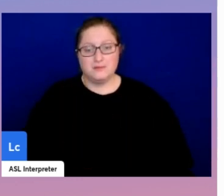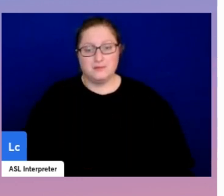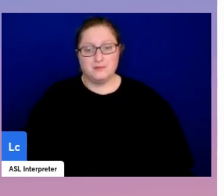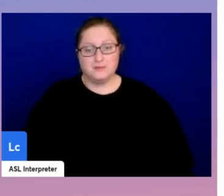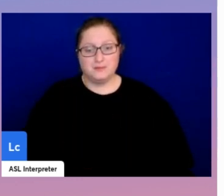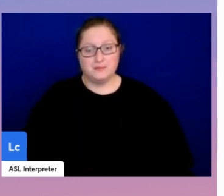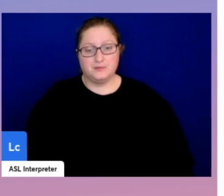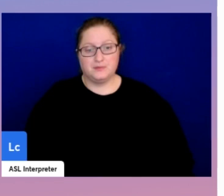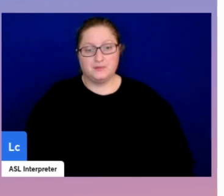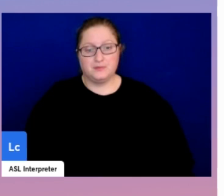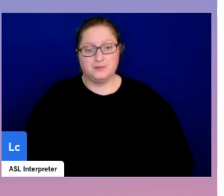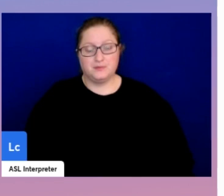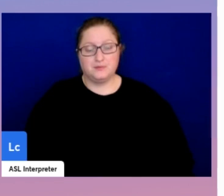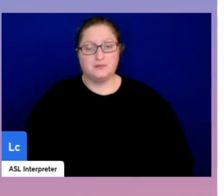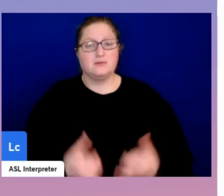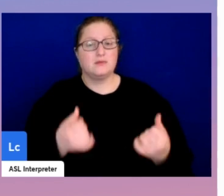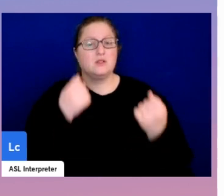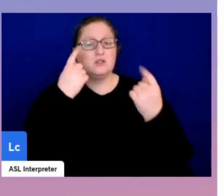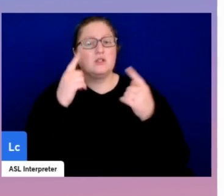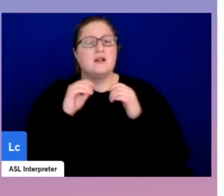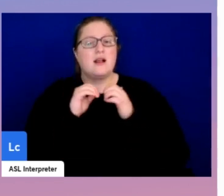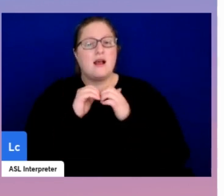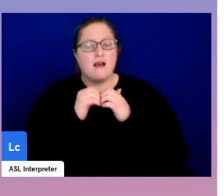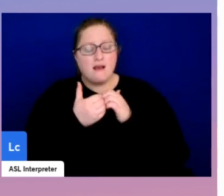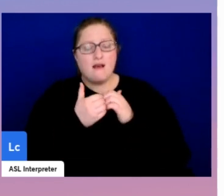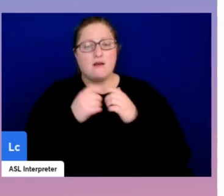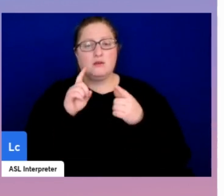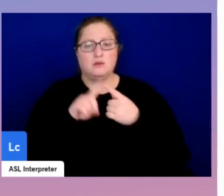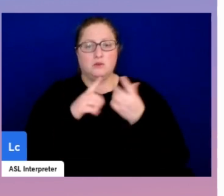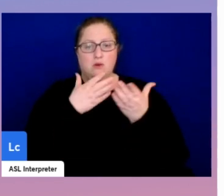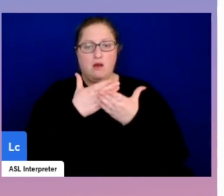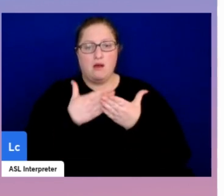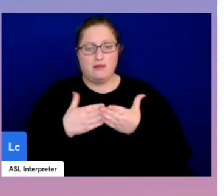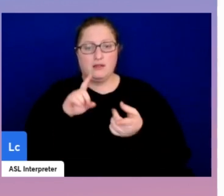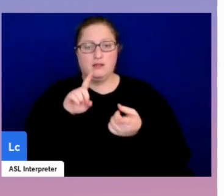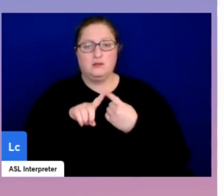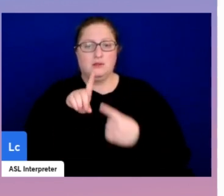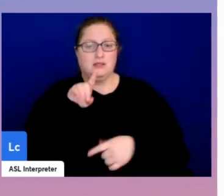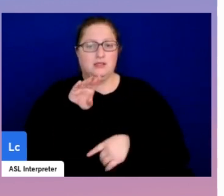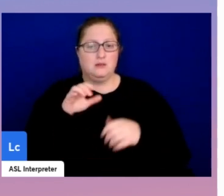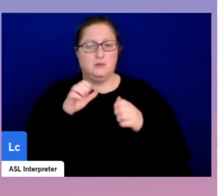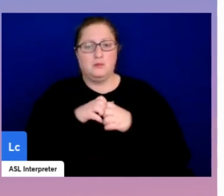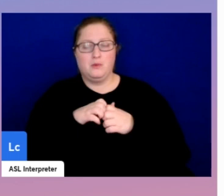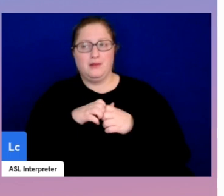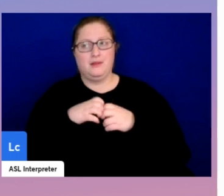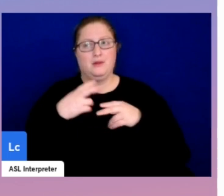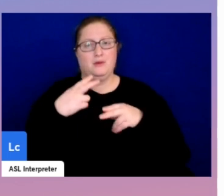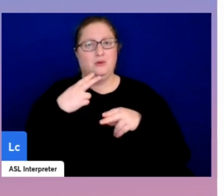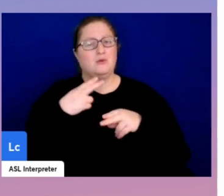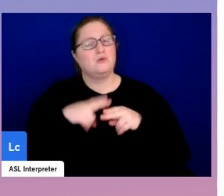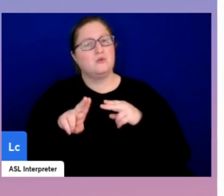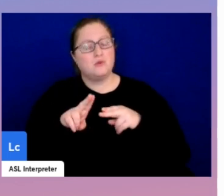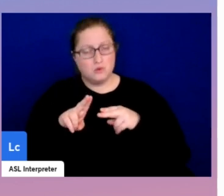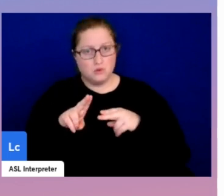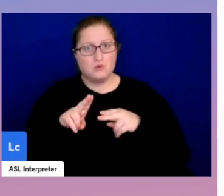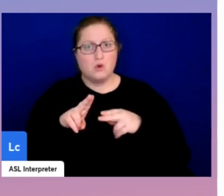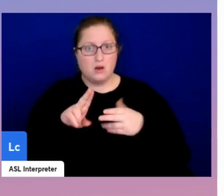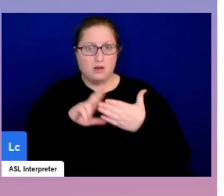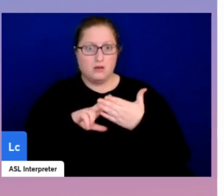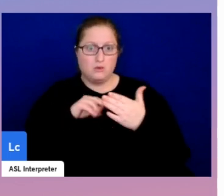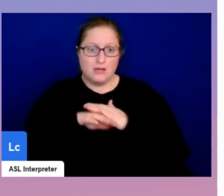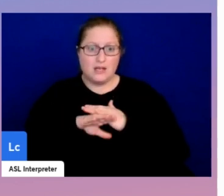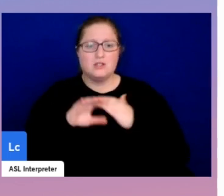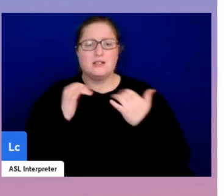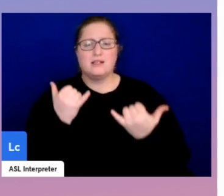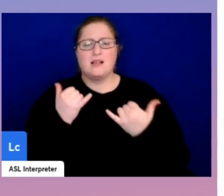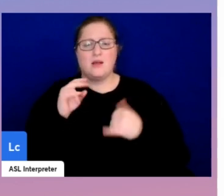So we now understand, okay, we know how to authenticate to databases with short-lived credentials, but now let's talk about the sort of the